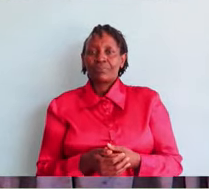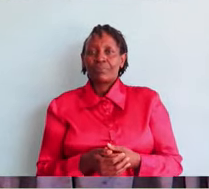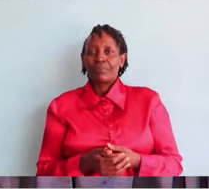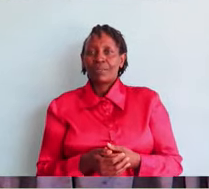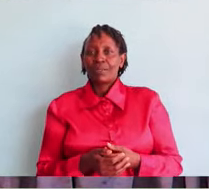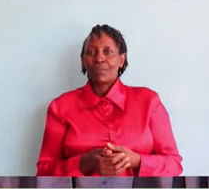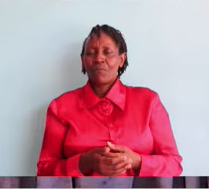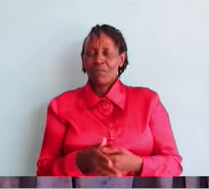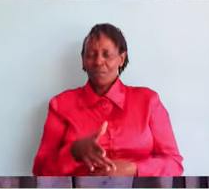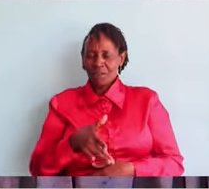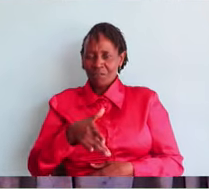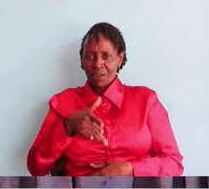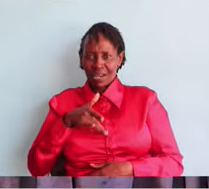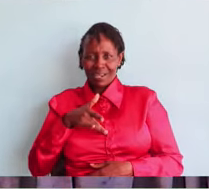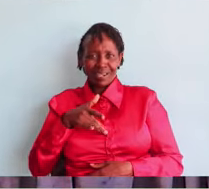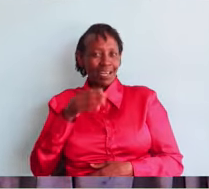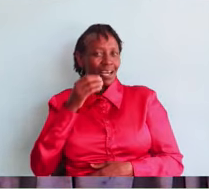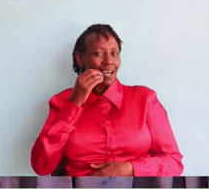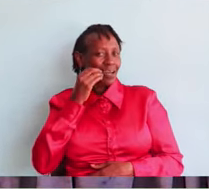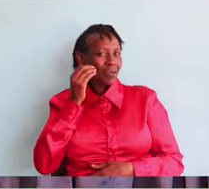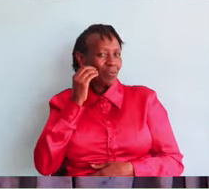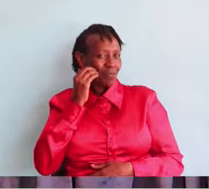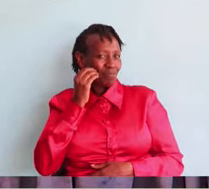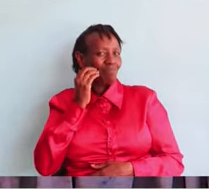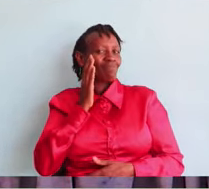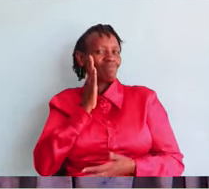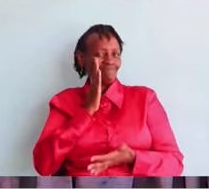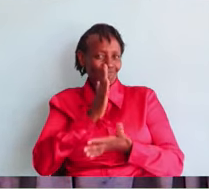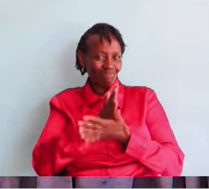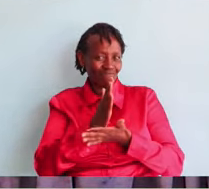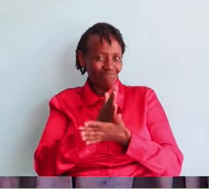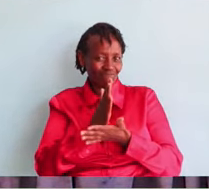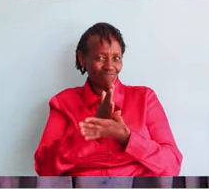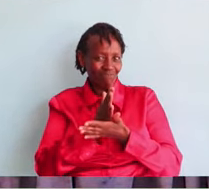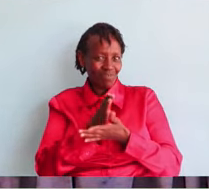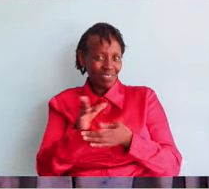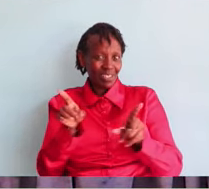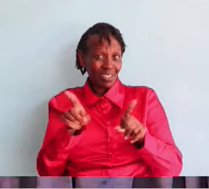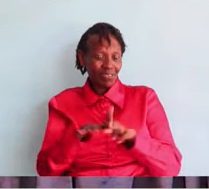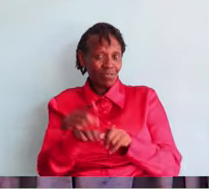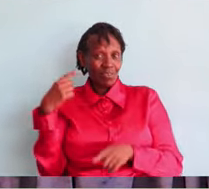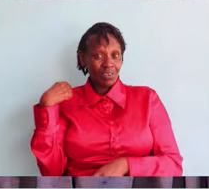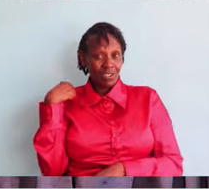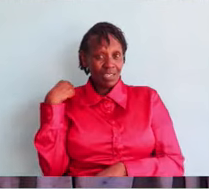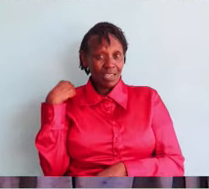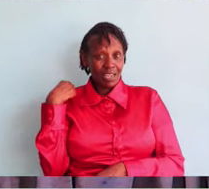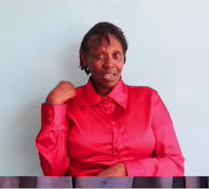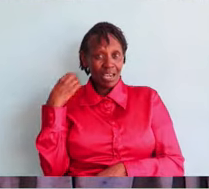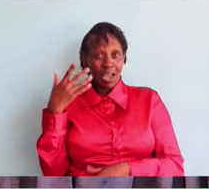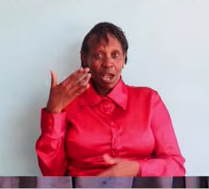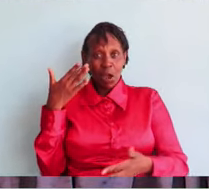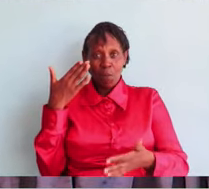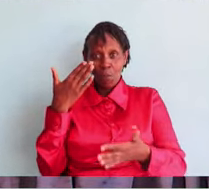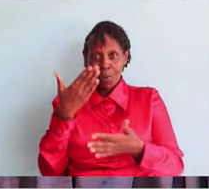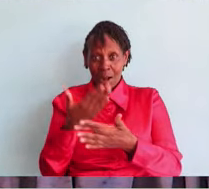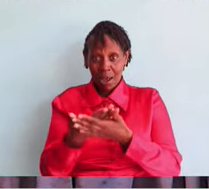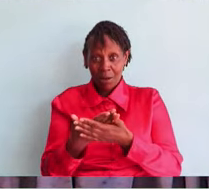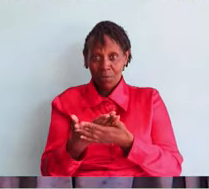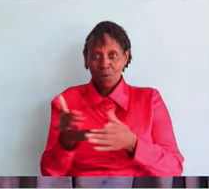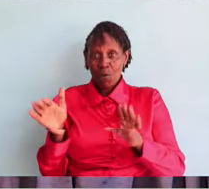then felt at home. And as we fellowshipped here, we applied for membership. And in